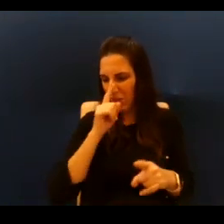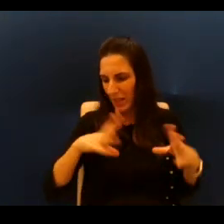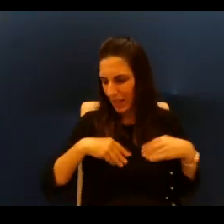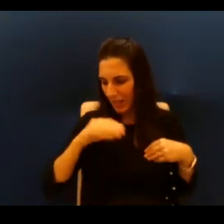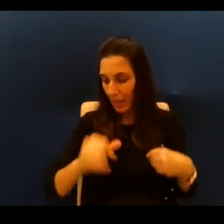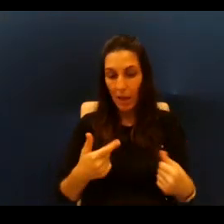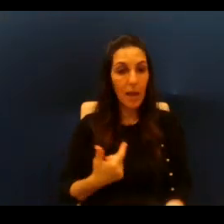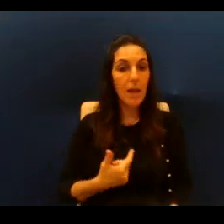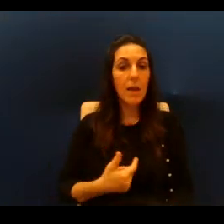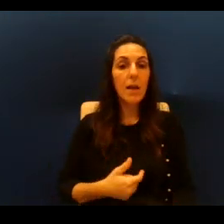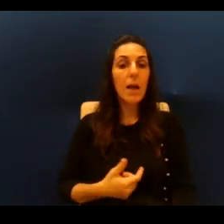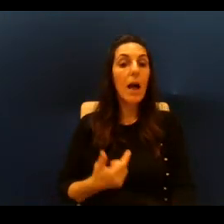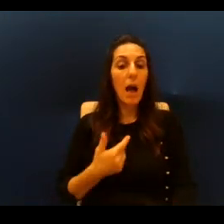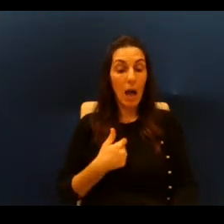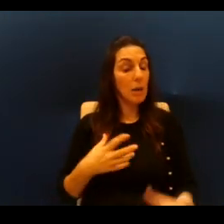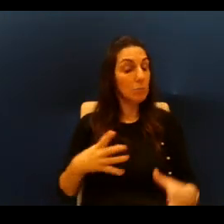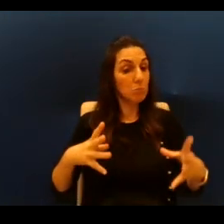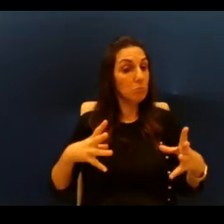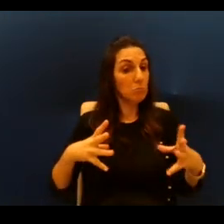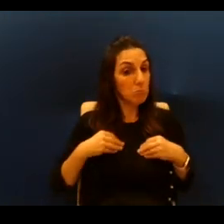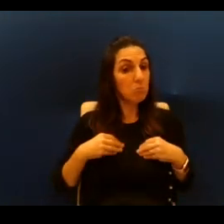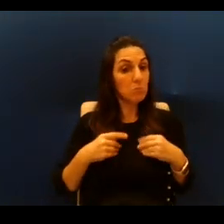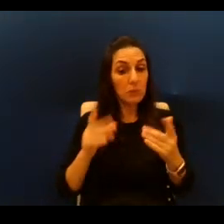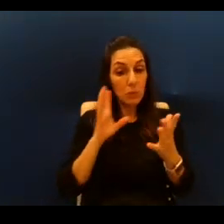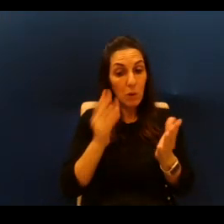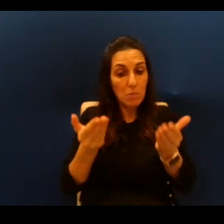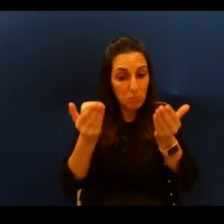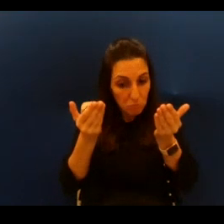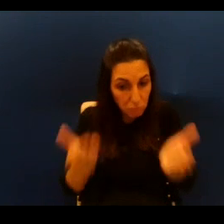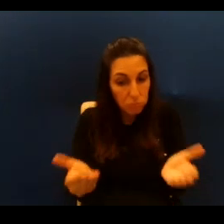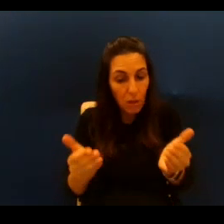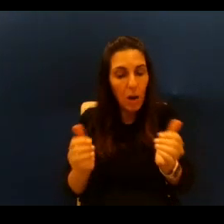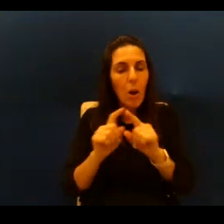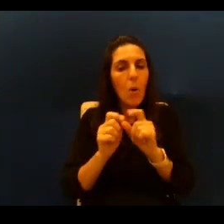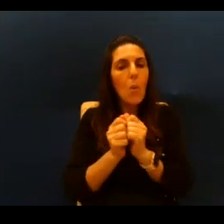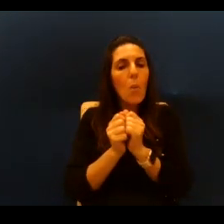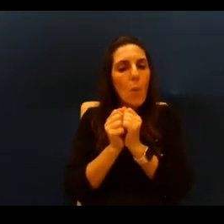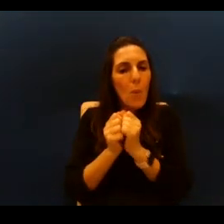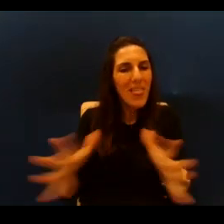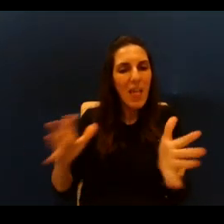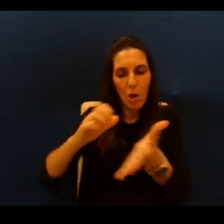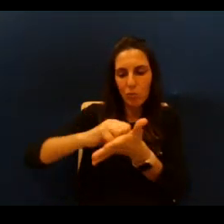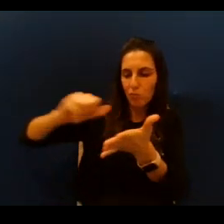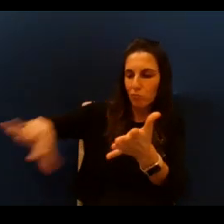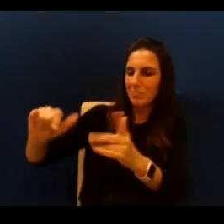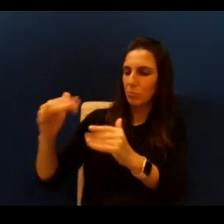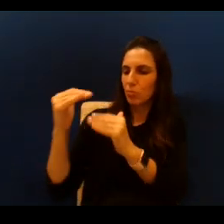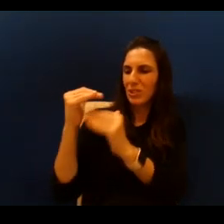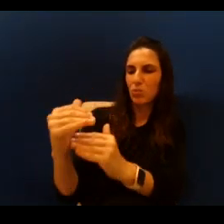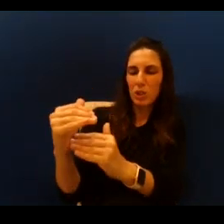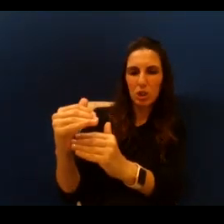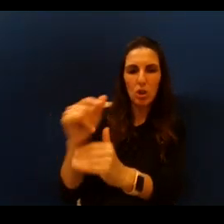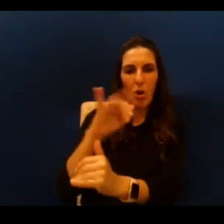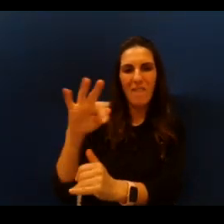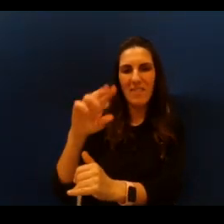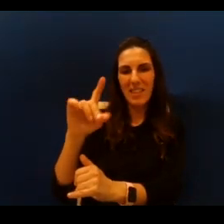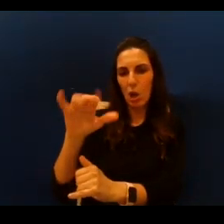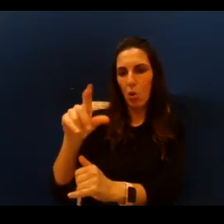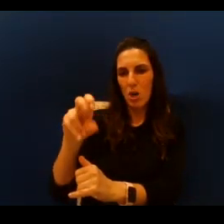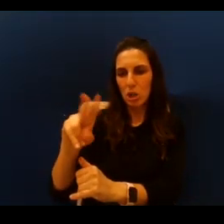moving forward with the agreement without the declaration of restrictions. Board Member Turkin, let's hear from you. No, I